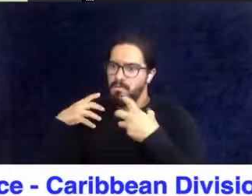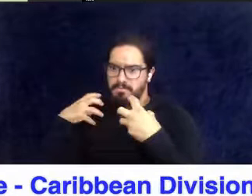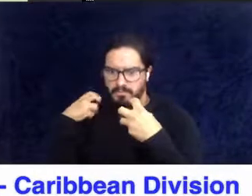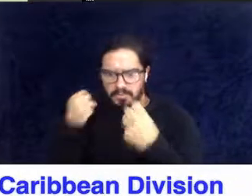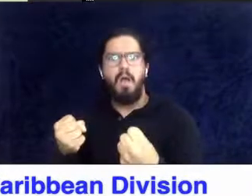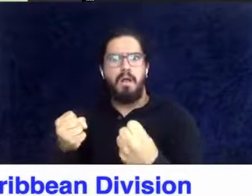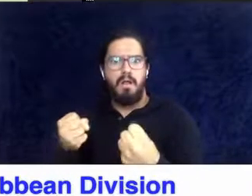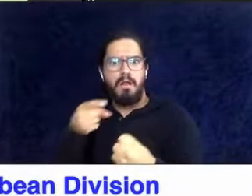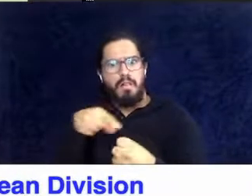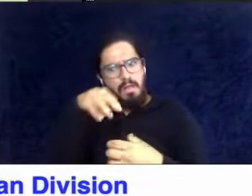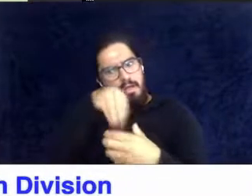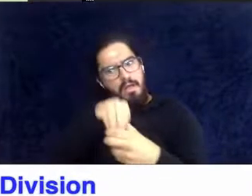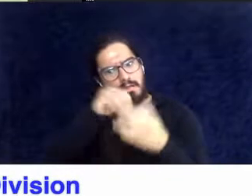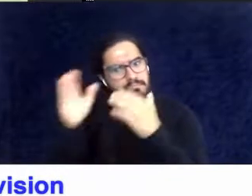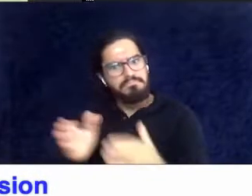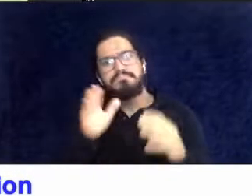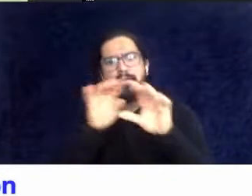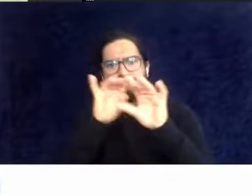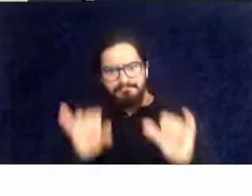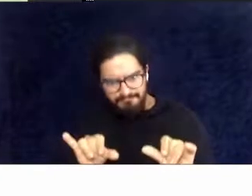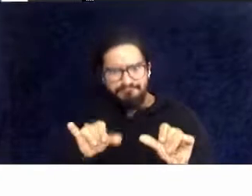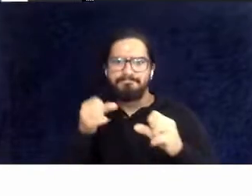strengthen each. Next.